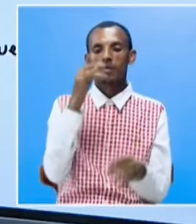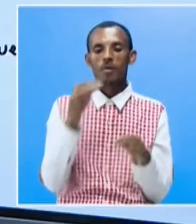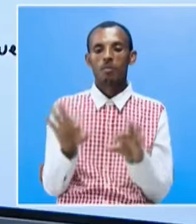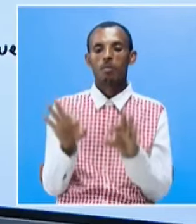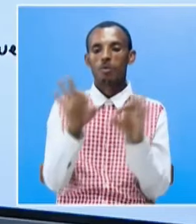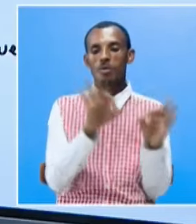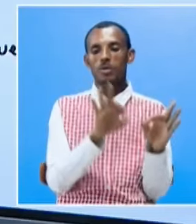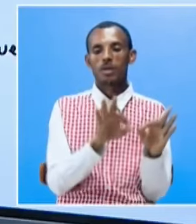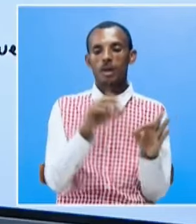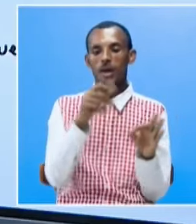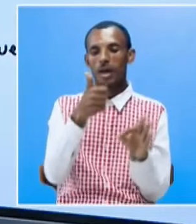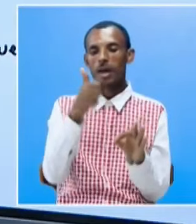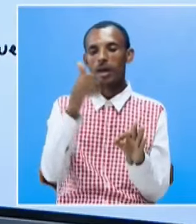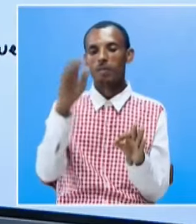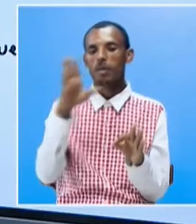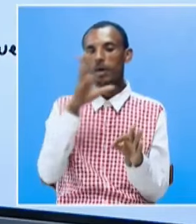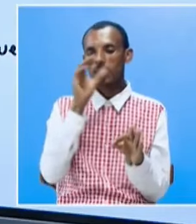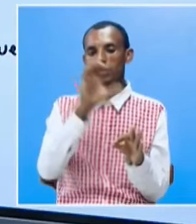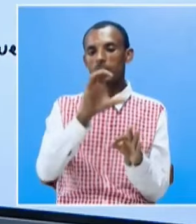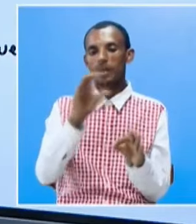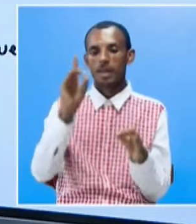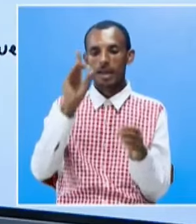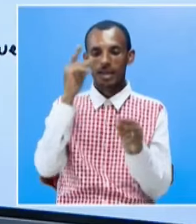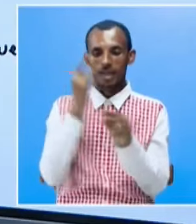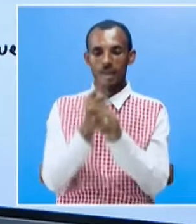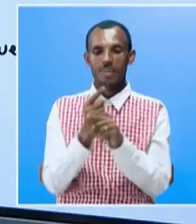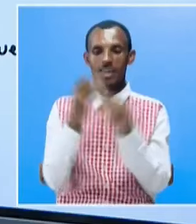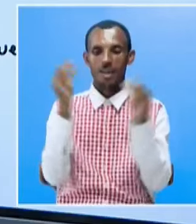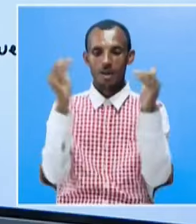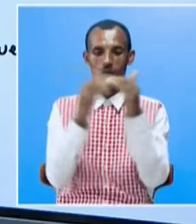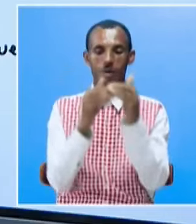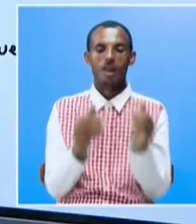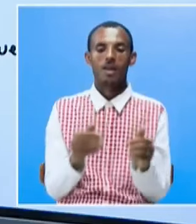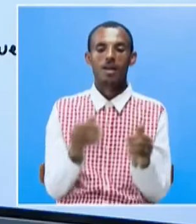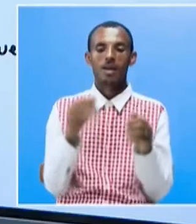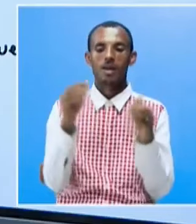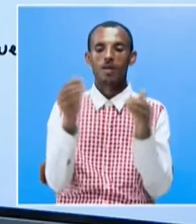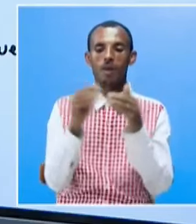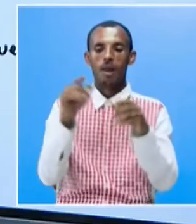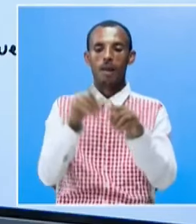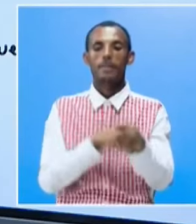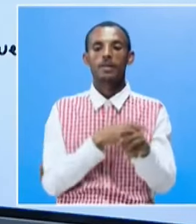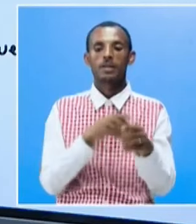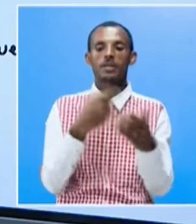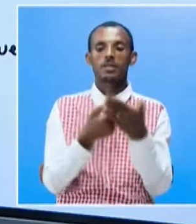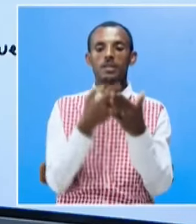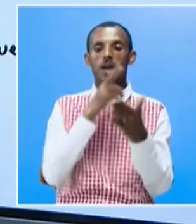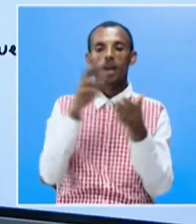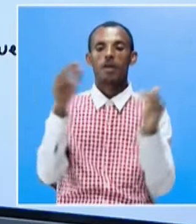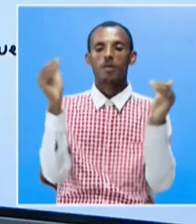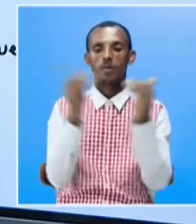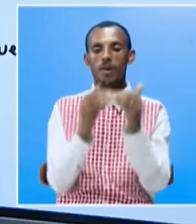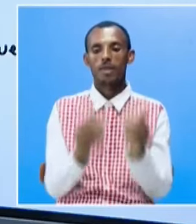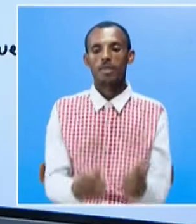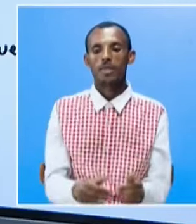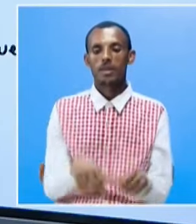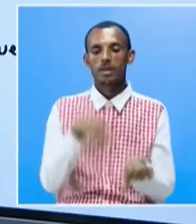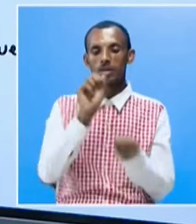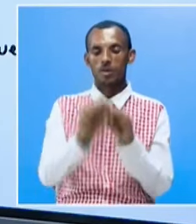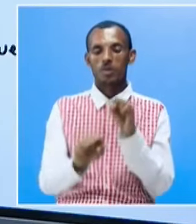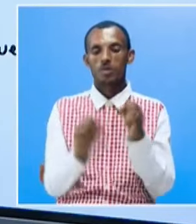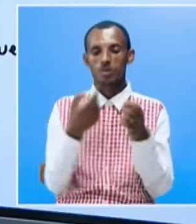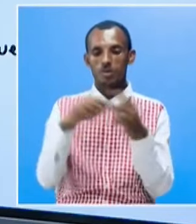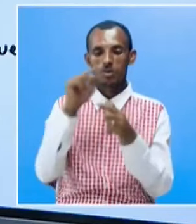line segment AB on CD, it exactly fits. They have equal measure. Therefore, they are congruent. So, in order to